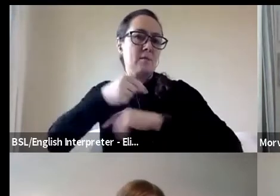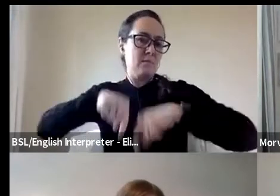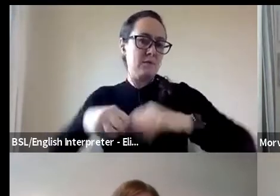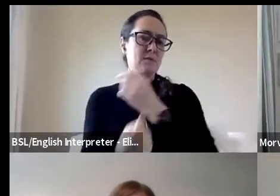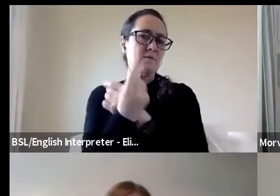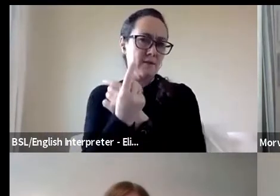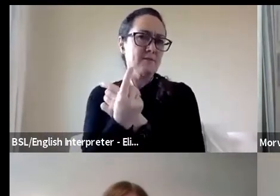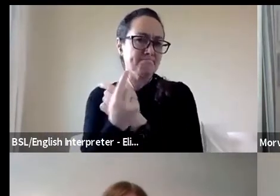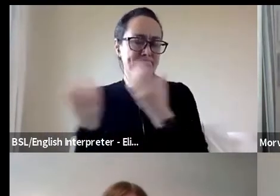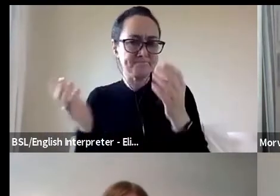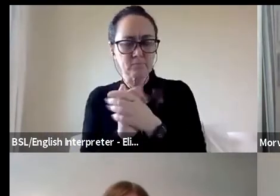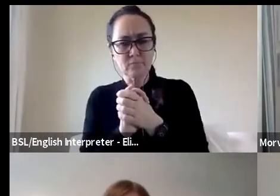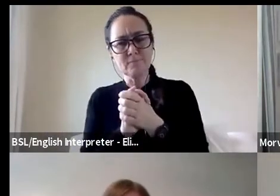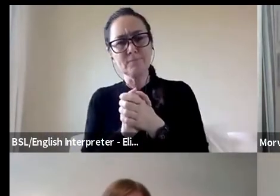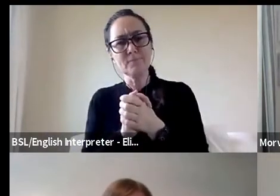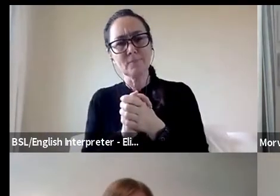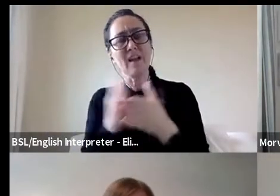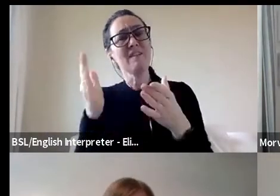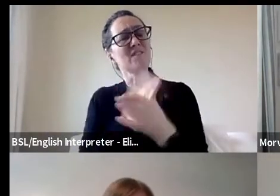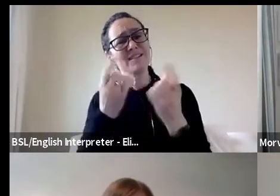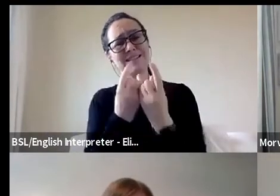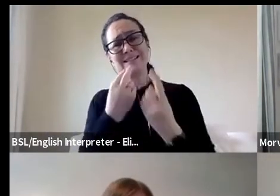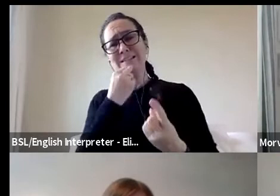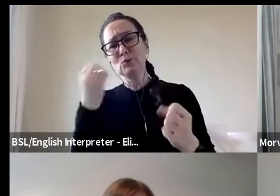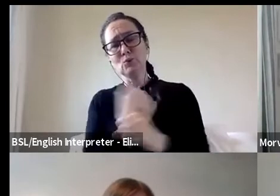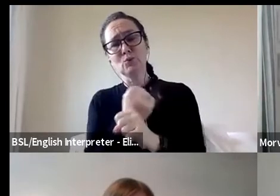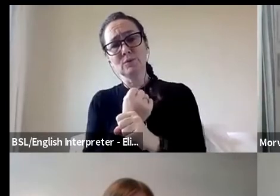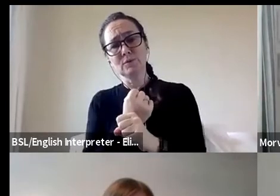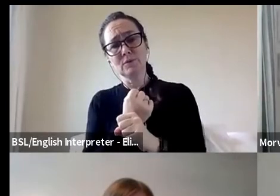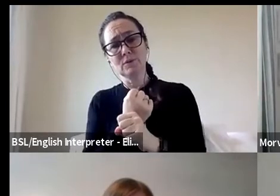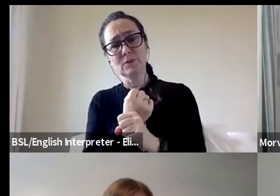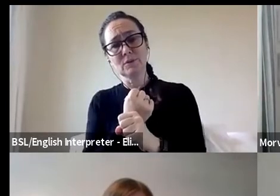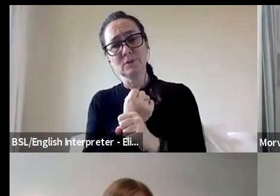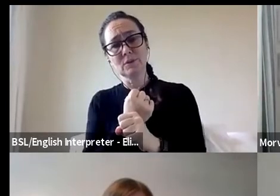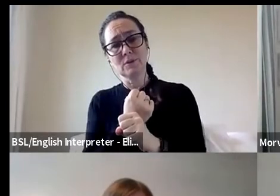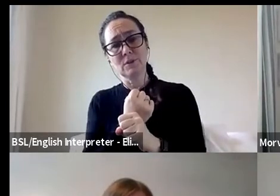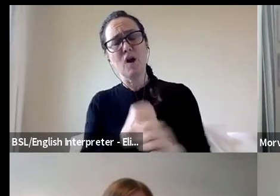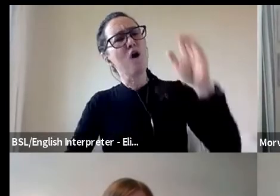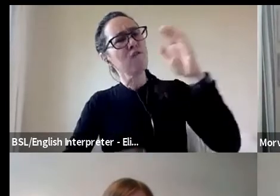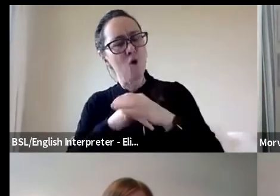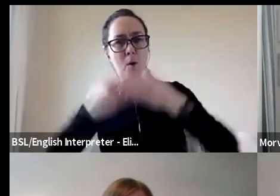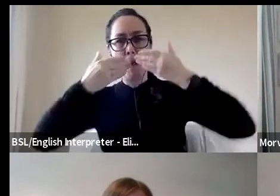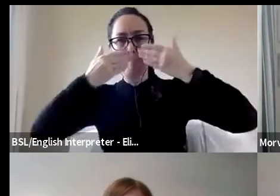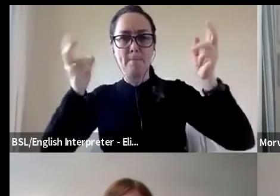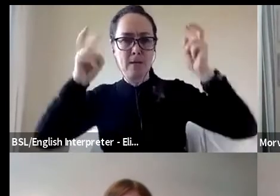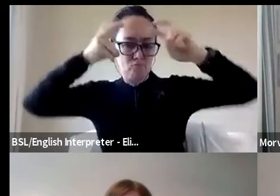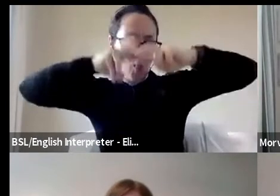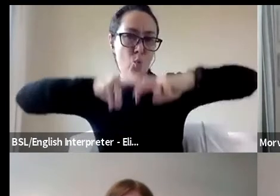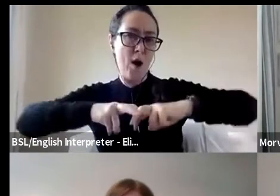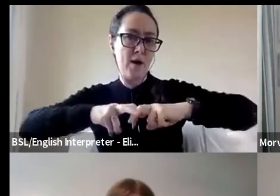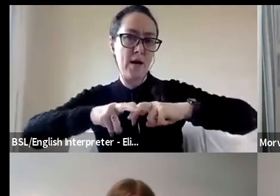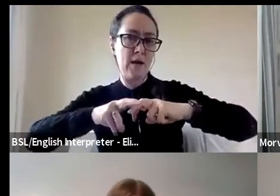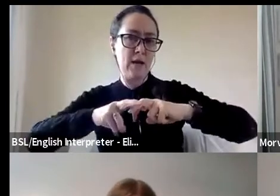morning. I think the first thing we need to do is have a full, proper public inquiry around what has